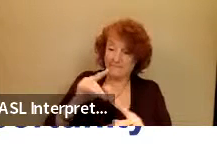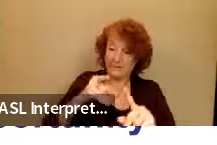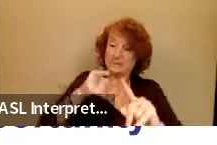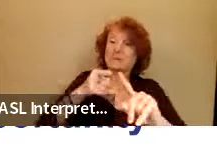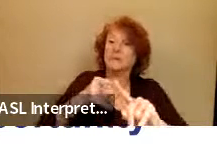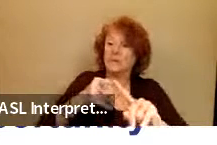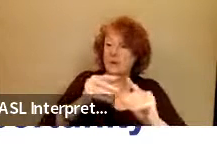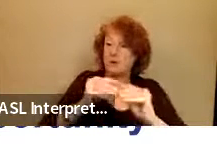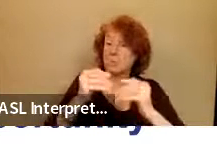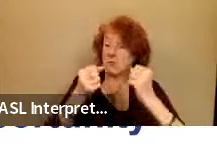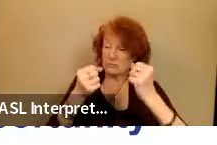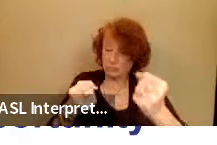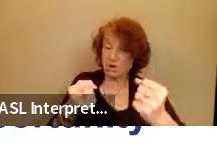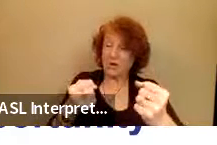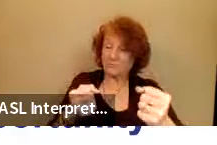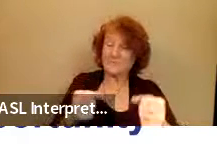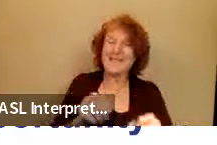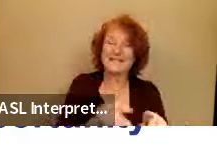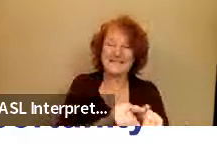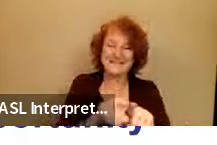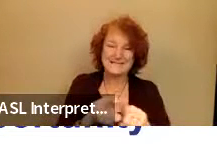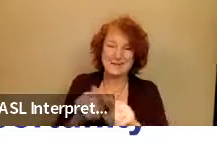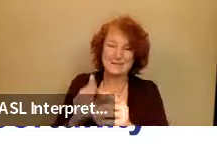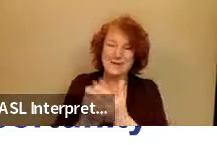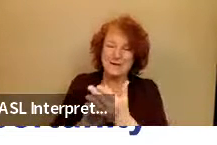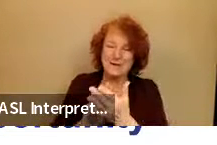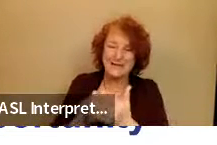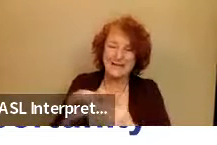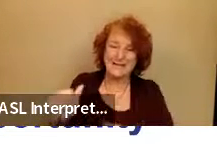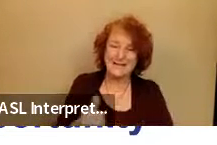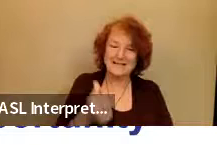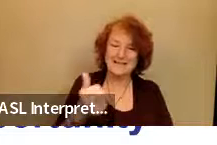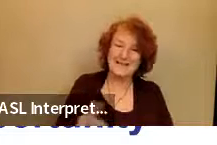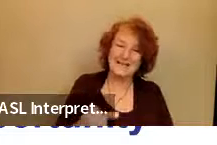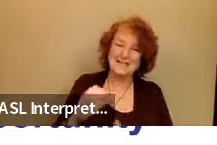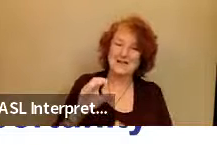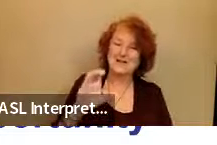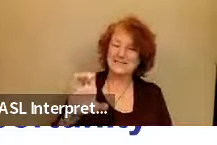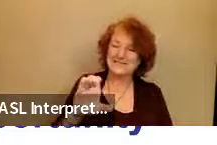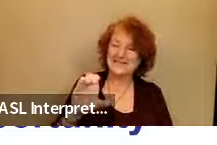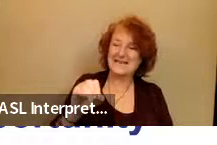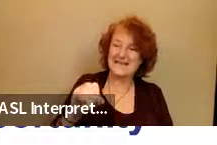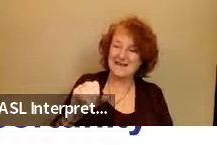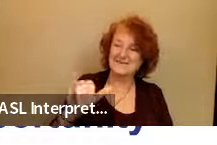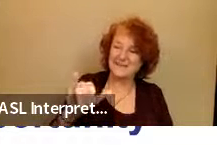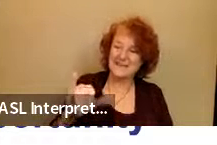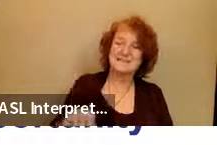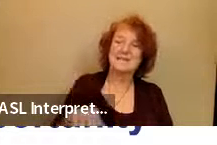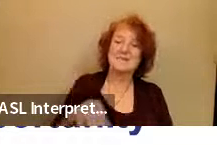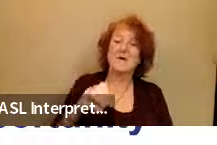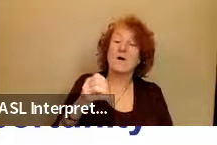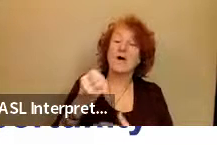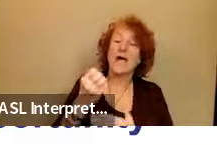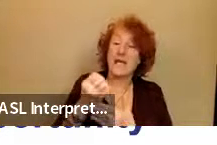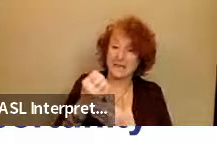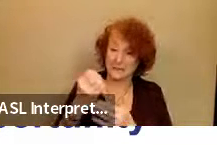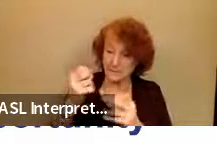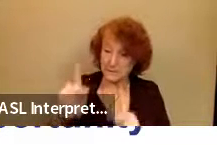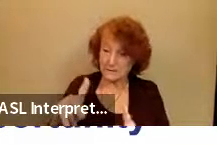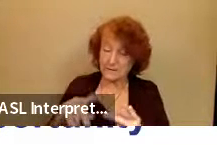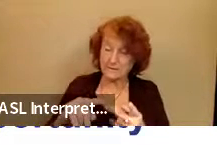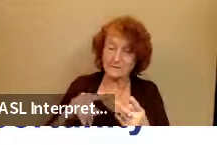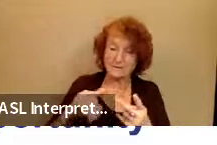this complements the other two City of Yes text amendments, City of Yes for economic opportunity and City of Yes for carbon neutrality. Next